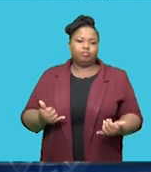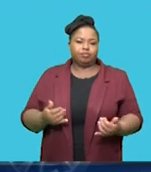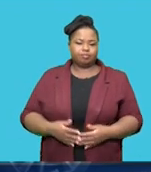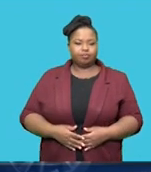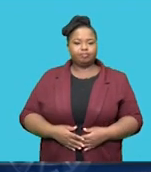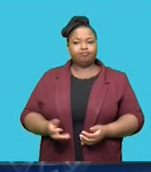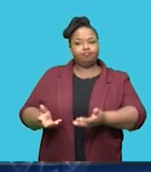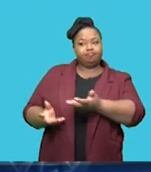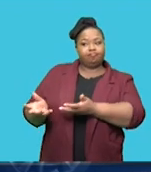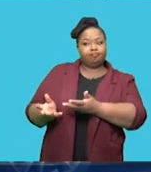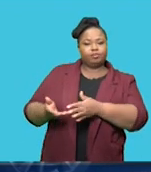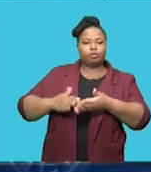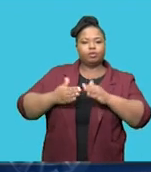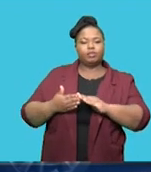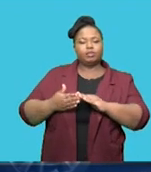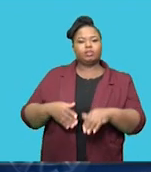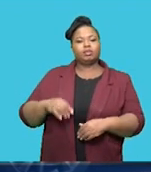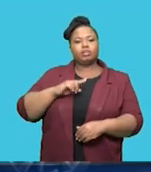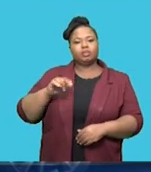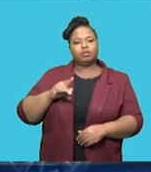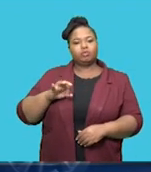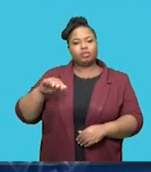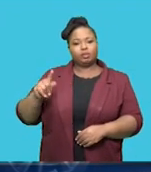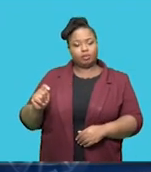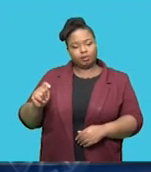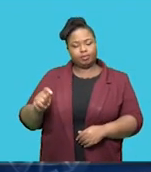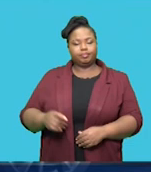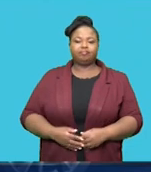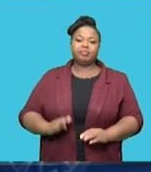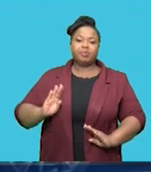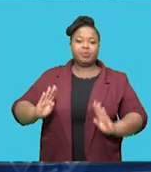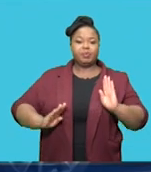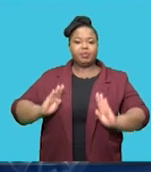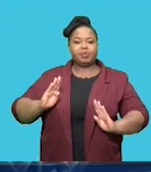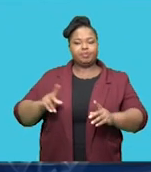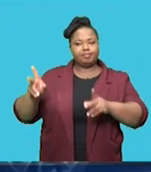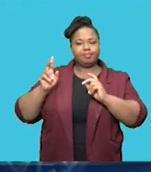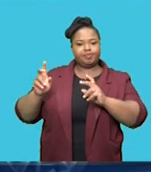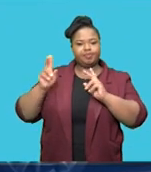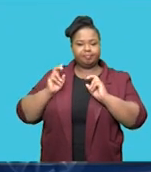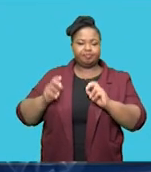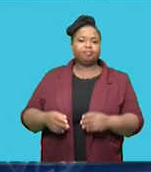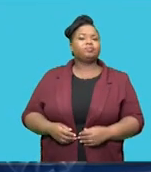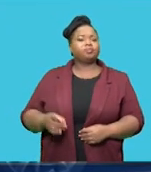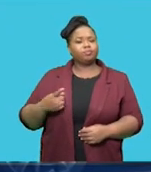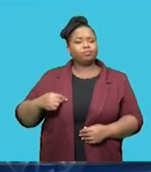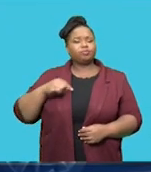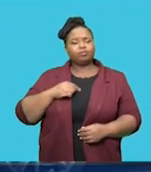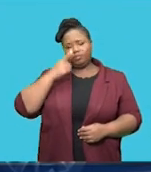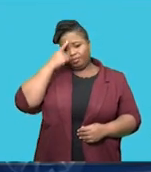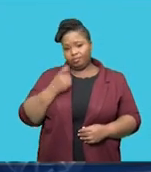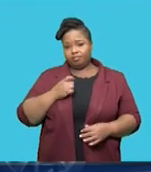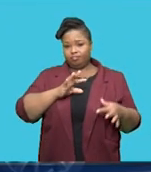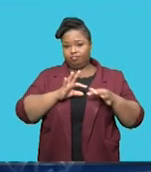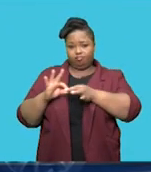to interact with the community of Zandspruit, to share their frustrations, and we believe that if we work